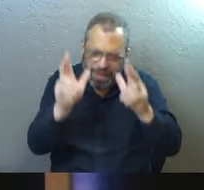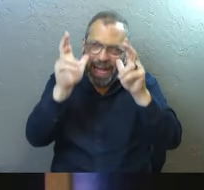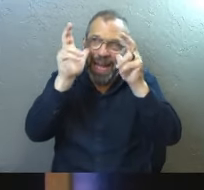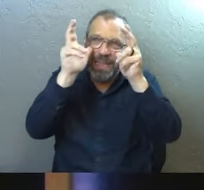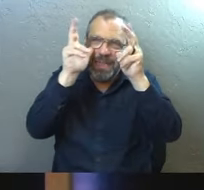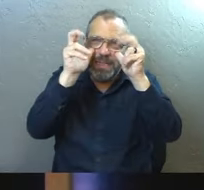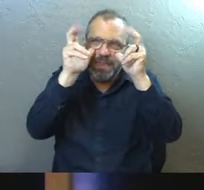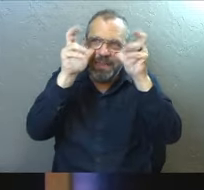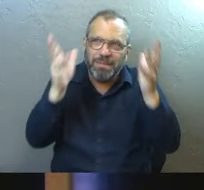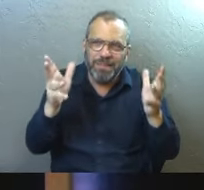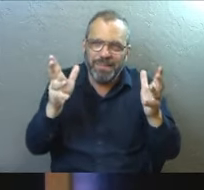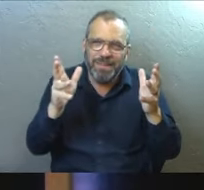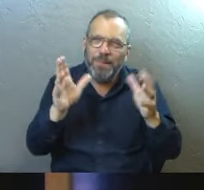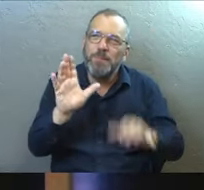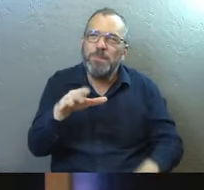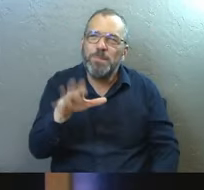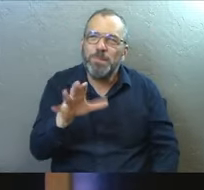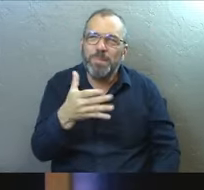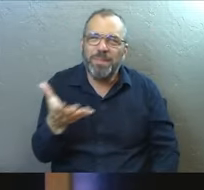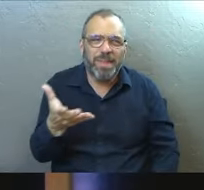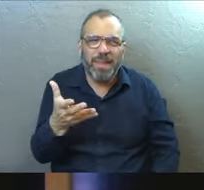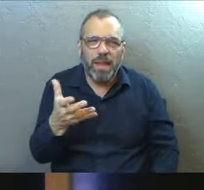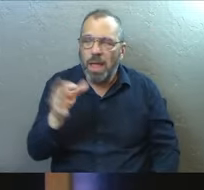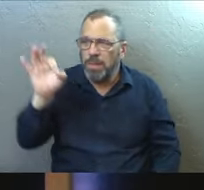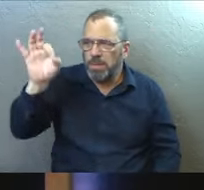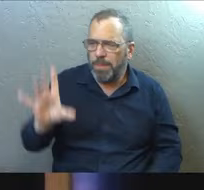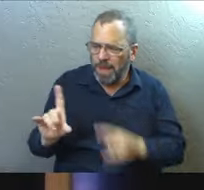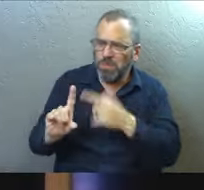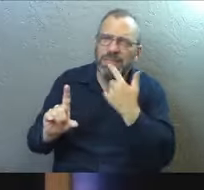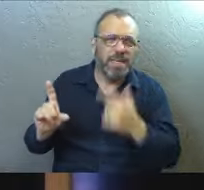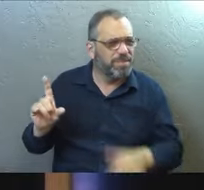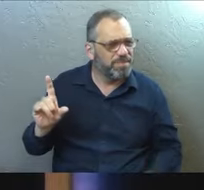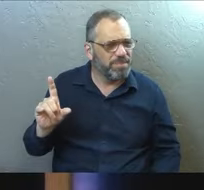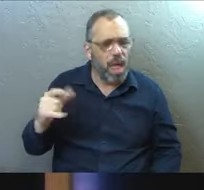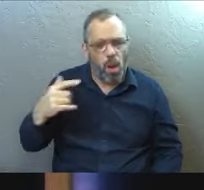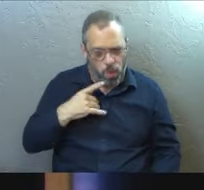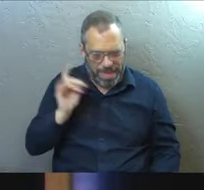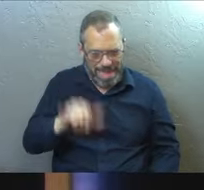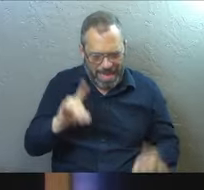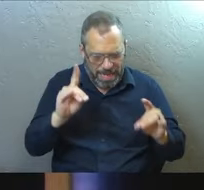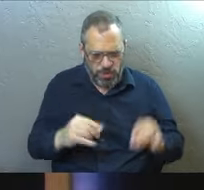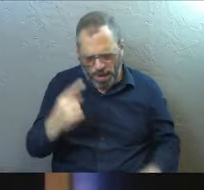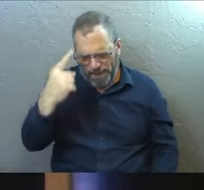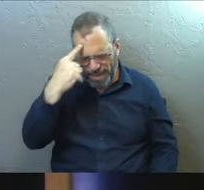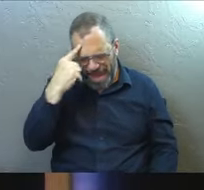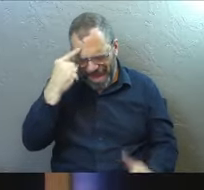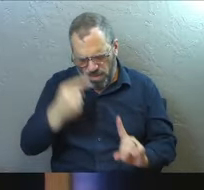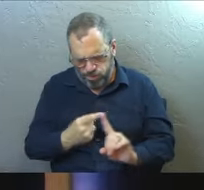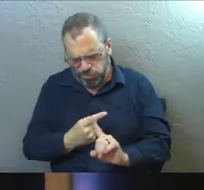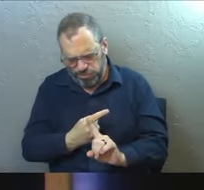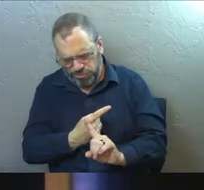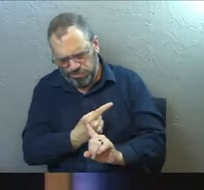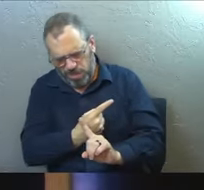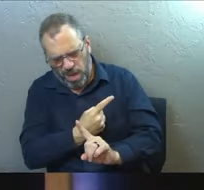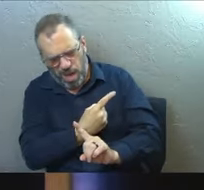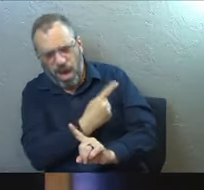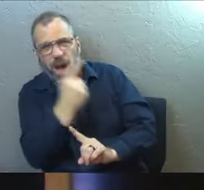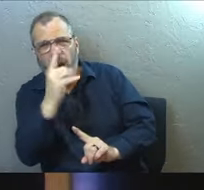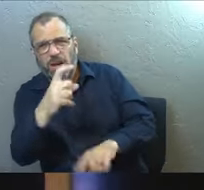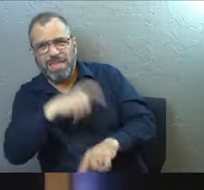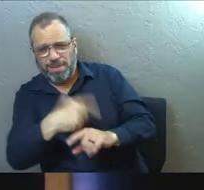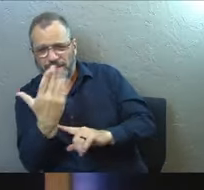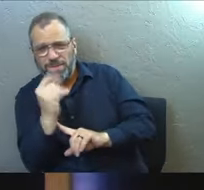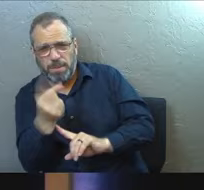listen. And, there's a pastor who said, you know, when I do that, he's like, my mind wanders 100 times in